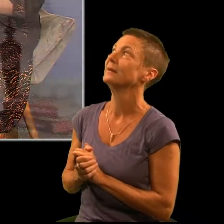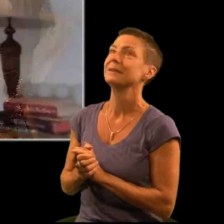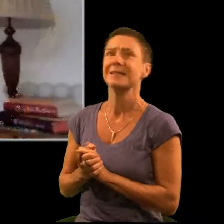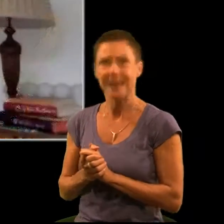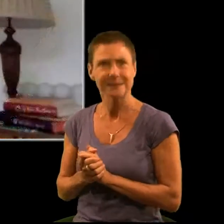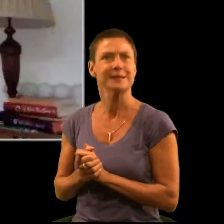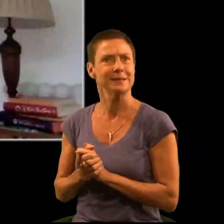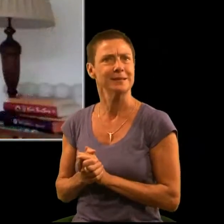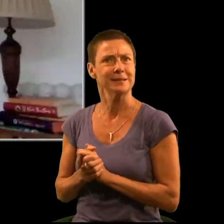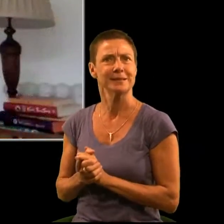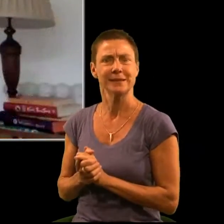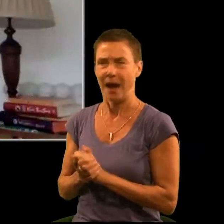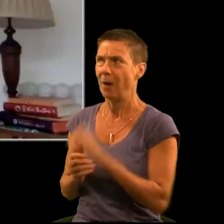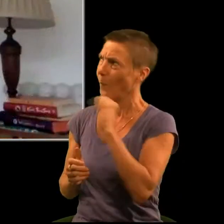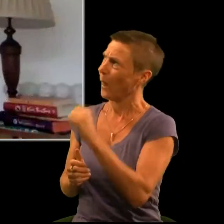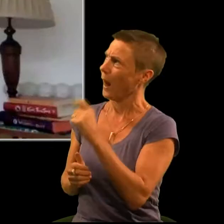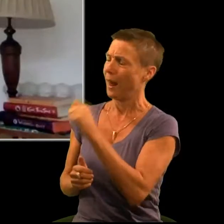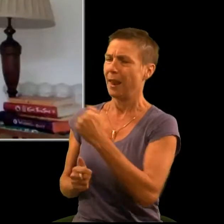Yes, I will.